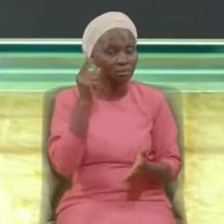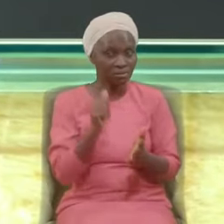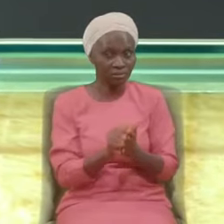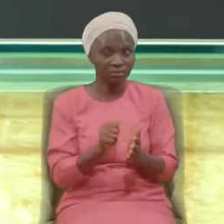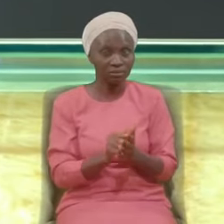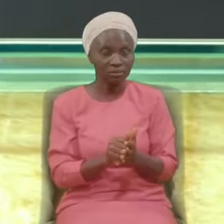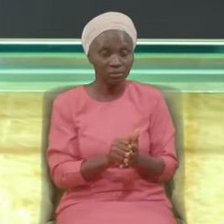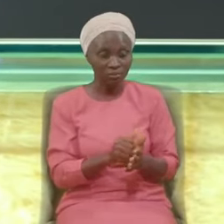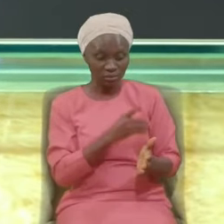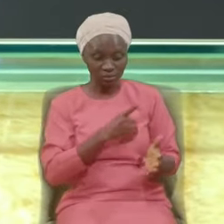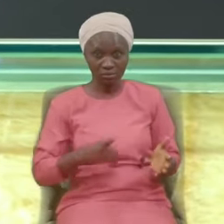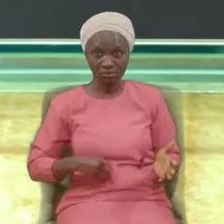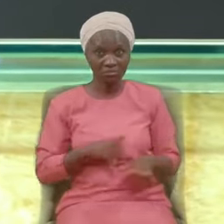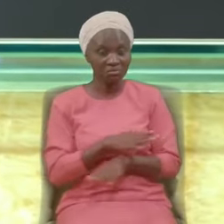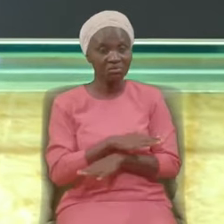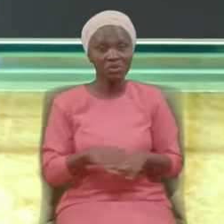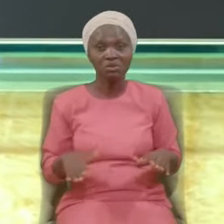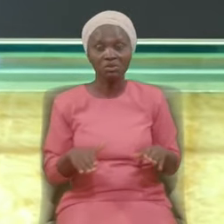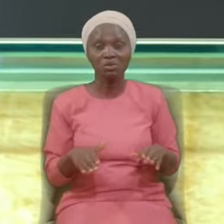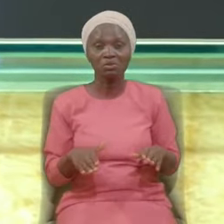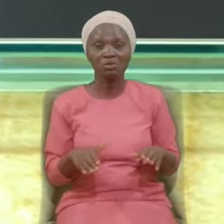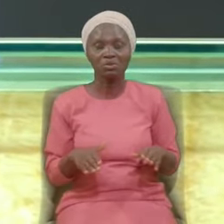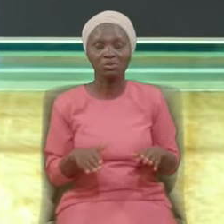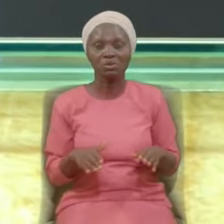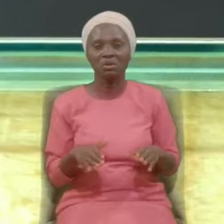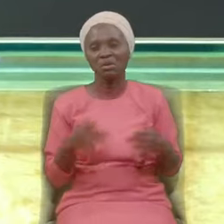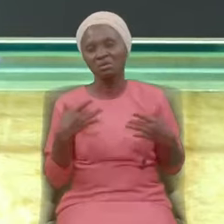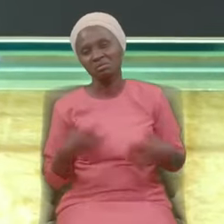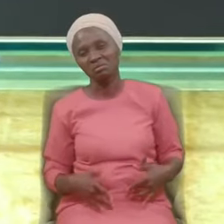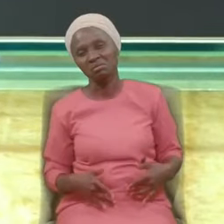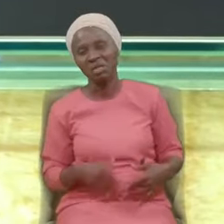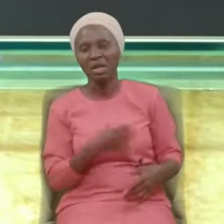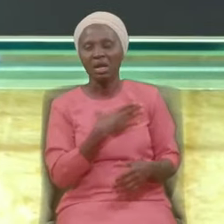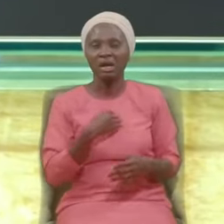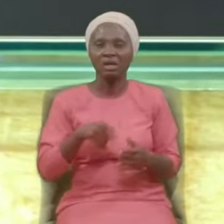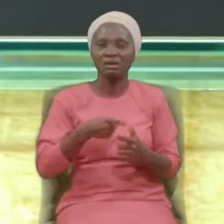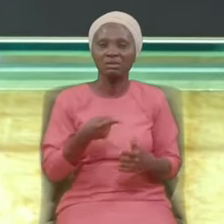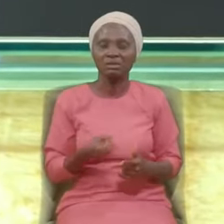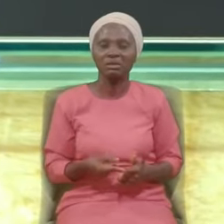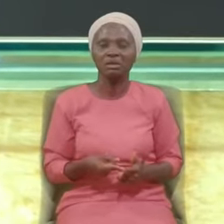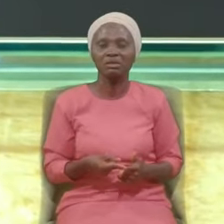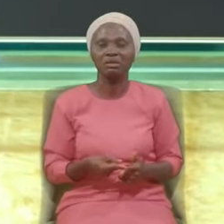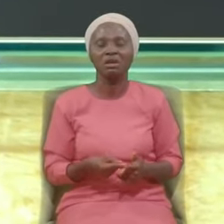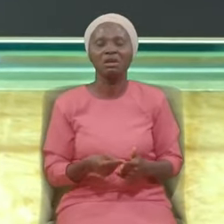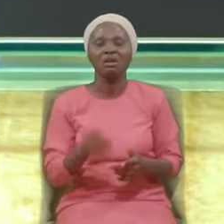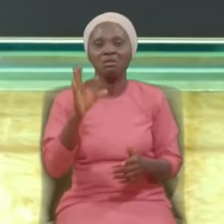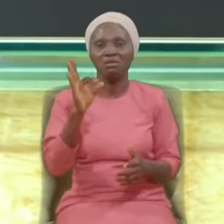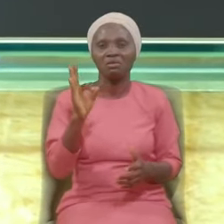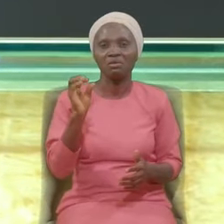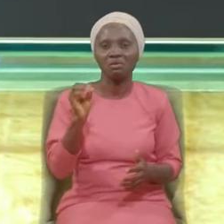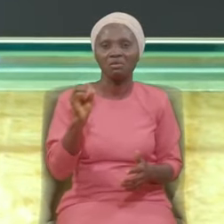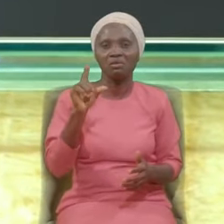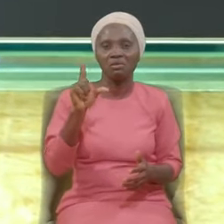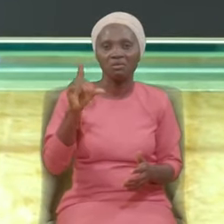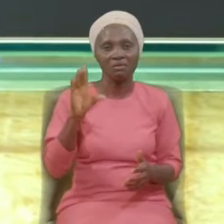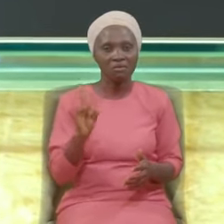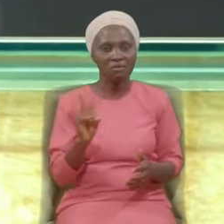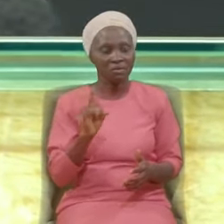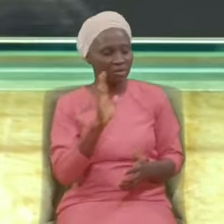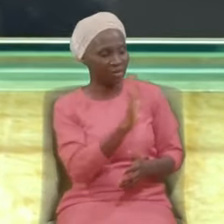fold the sand. The unthinkable has happened. The terrible has